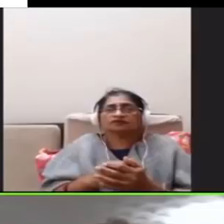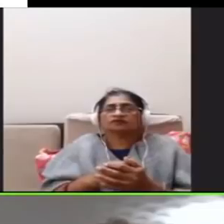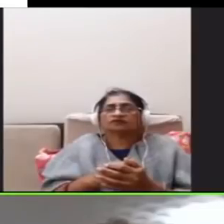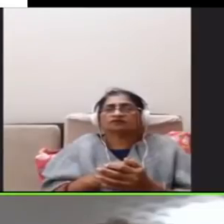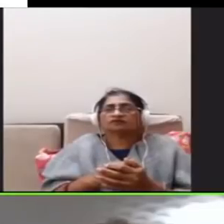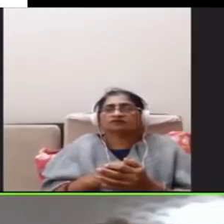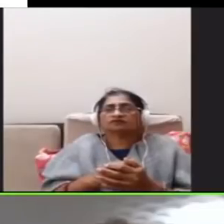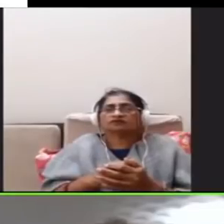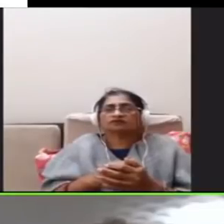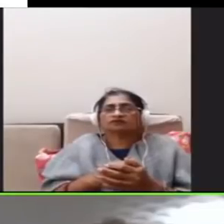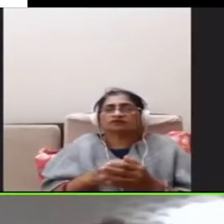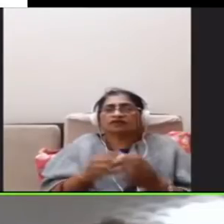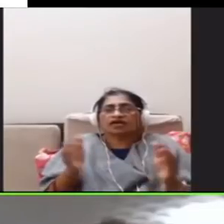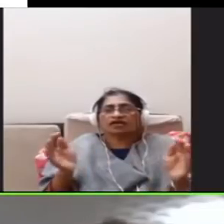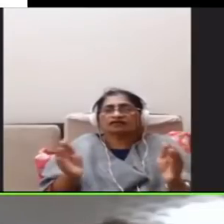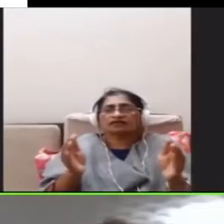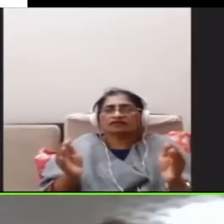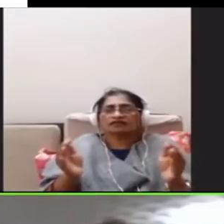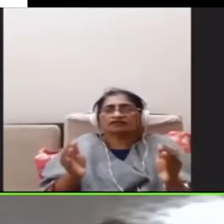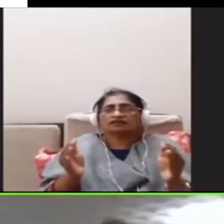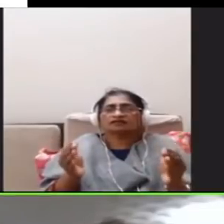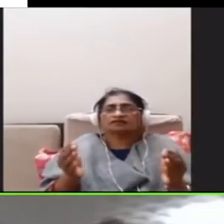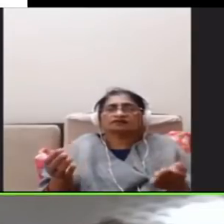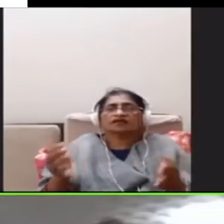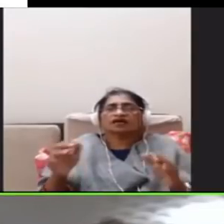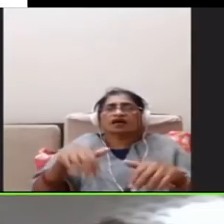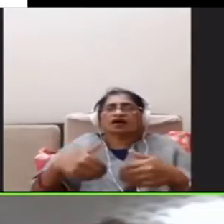and encouraging them and hopefully giving them the tools